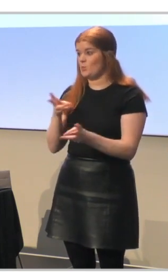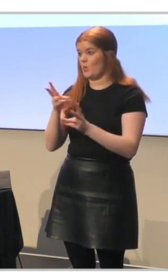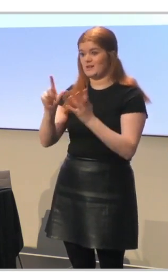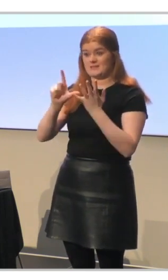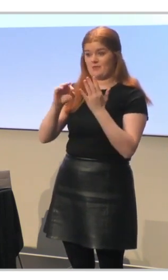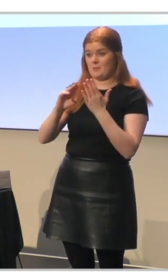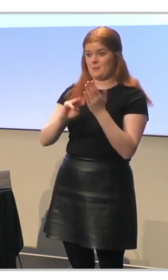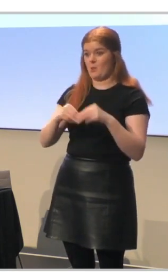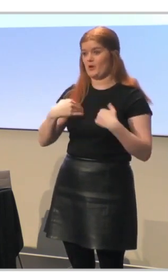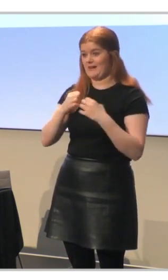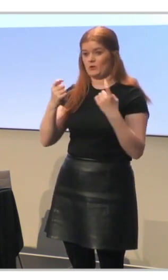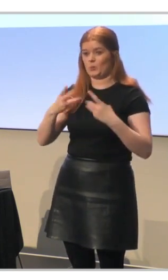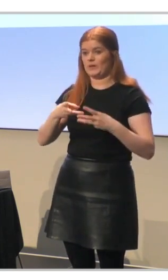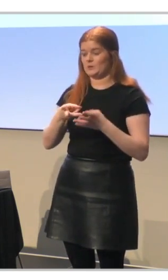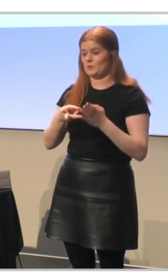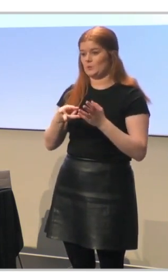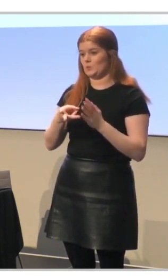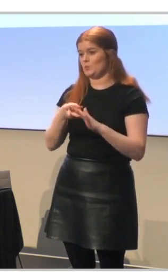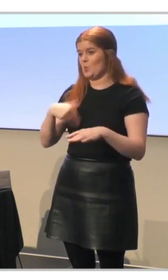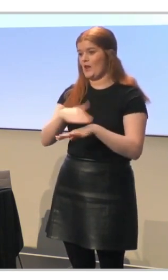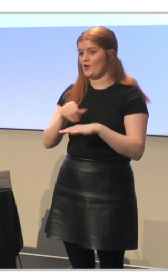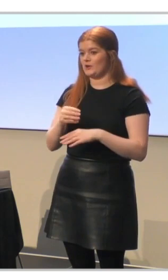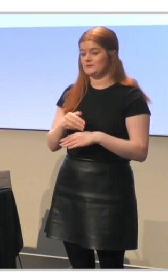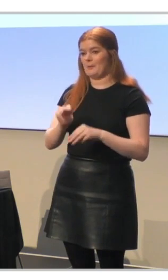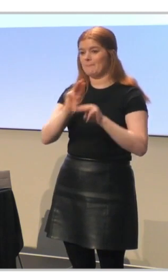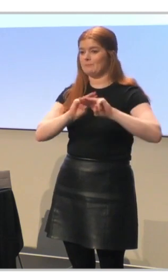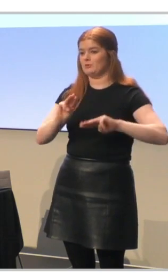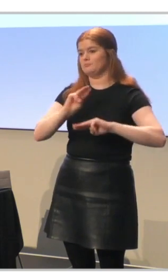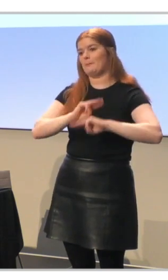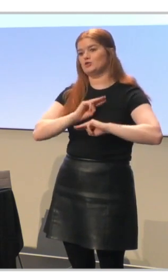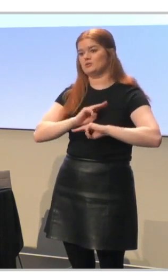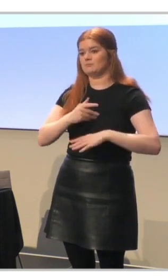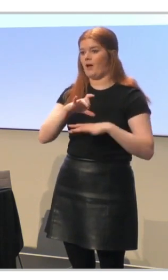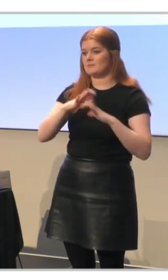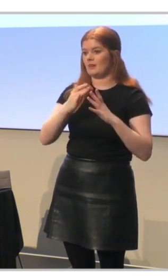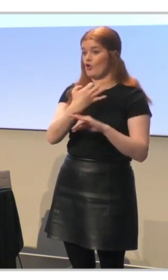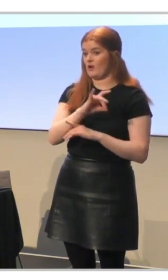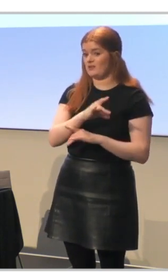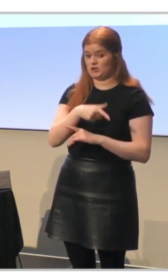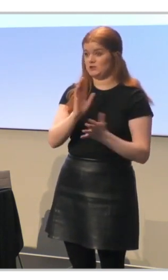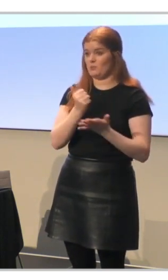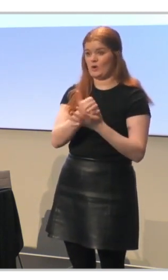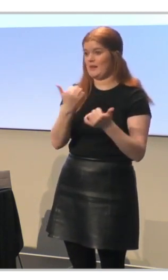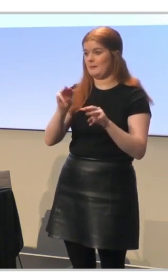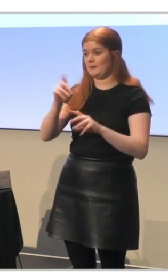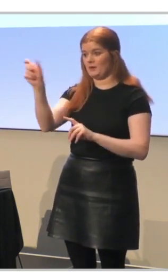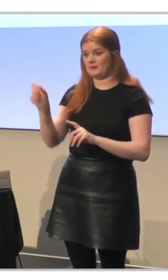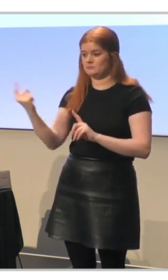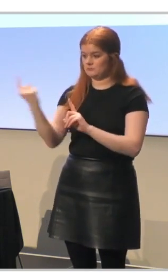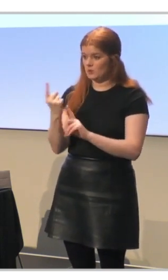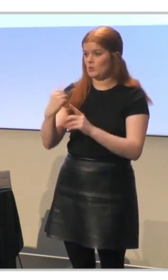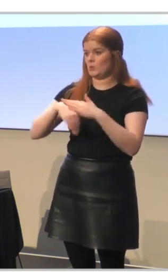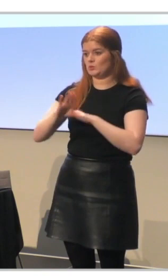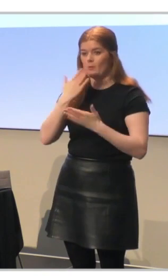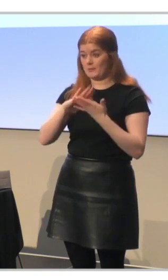week in the Mercy Hospital in Cork. She supports patients coming in for their various appointments, prepares